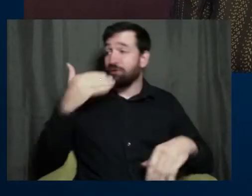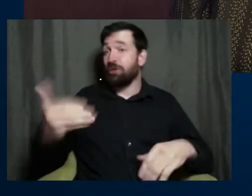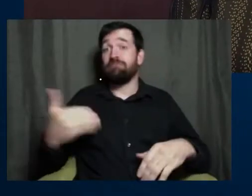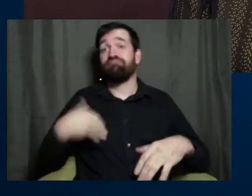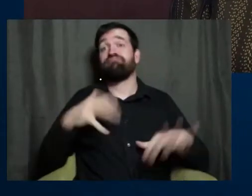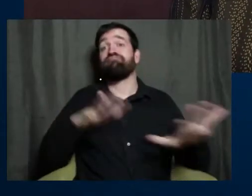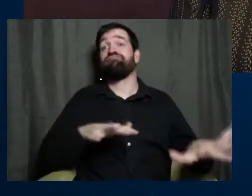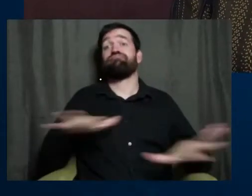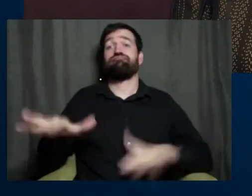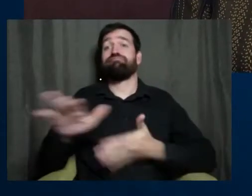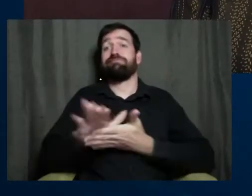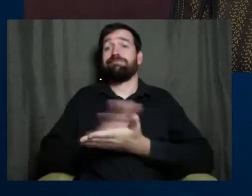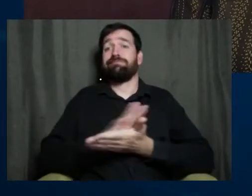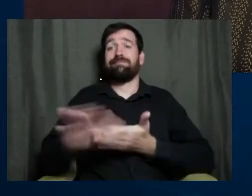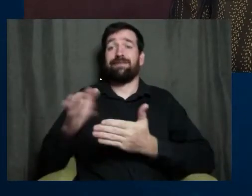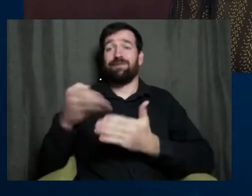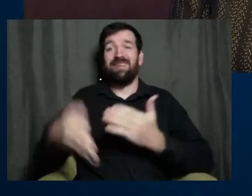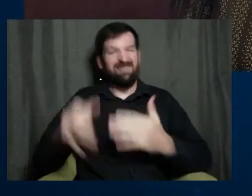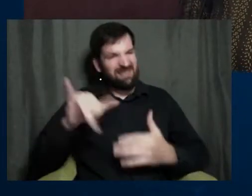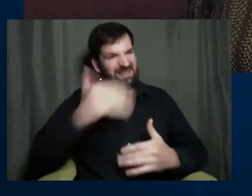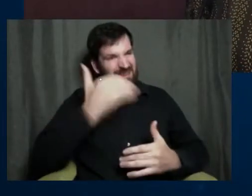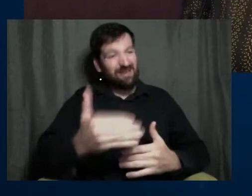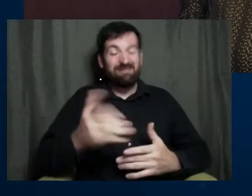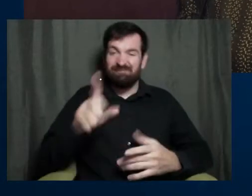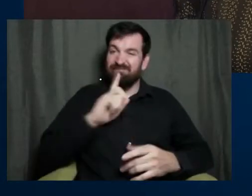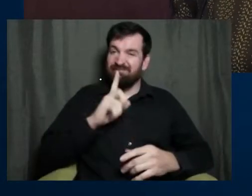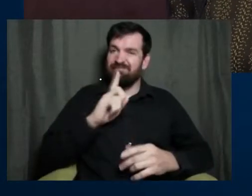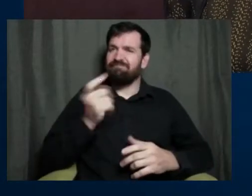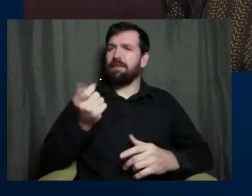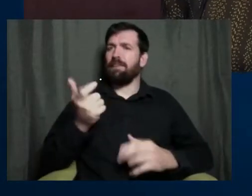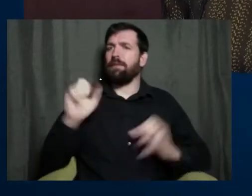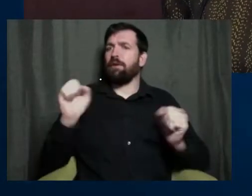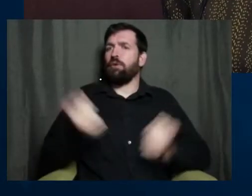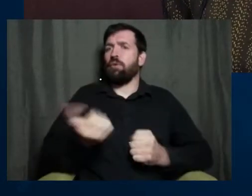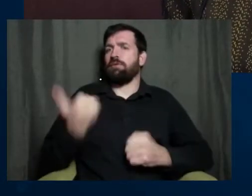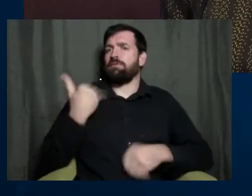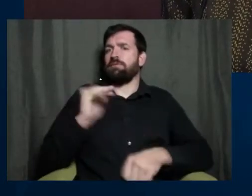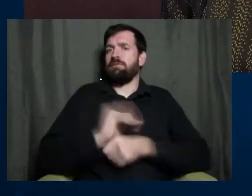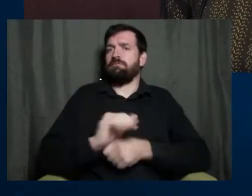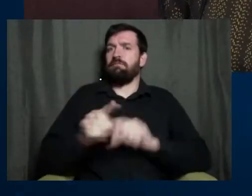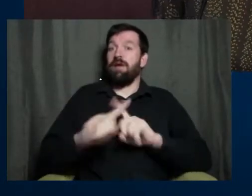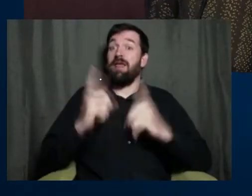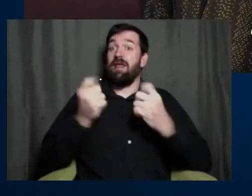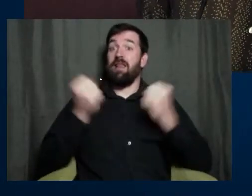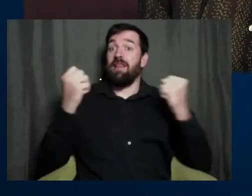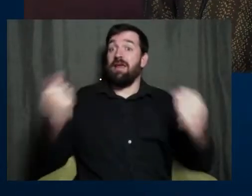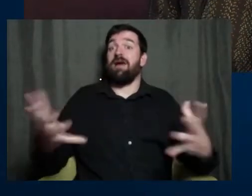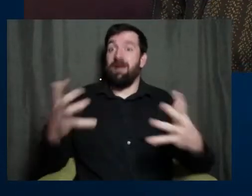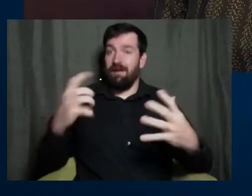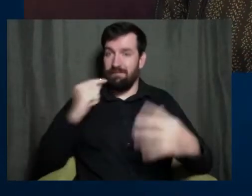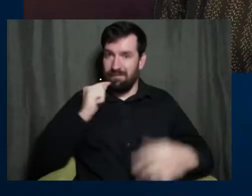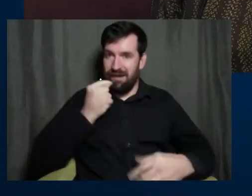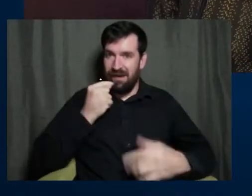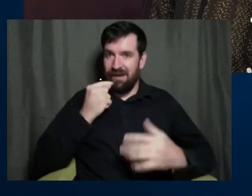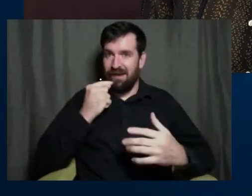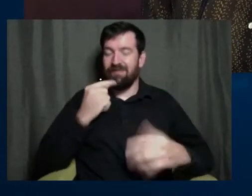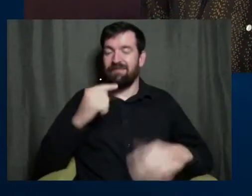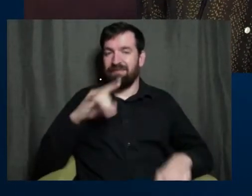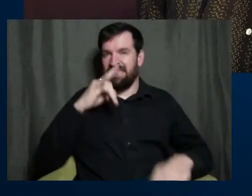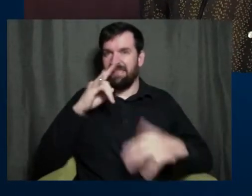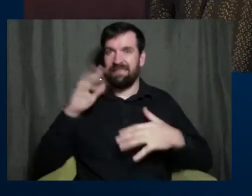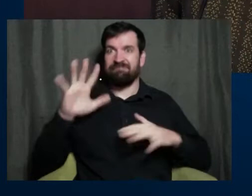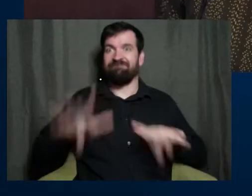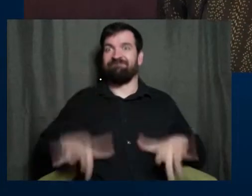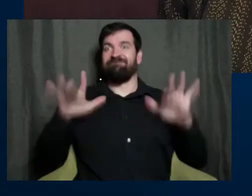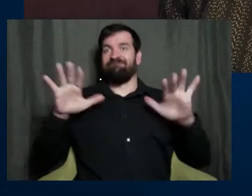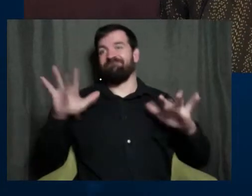nice weekend. So. Was it good? Yeah, it was. It was a little cold last night, but lots of candy. That's right. Lots of amped up kids. All right. Let's get to our reporter questions.